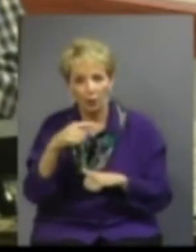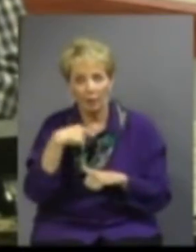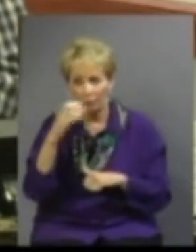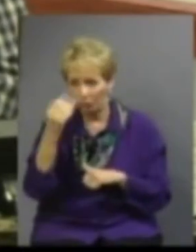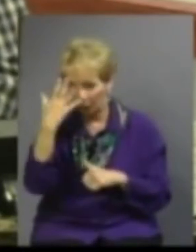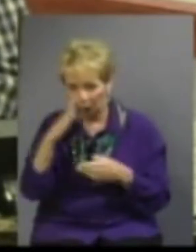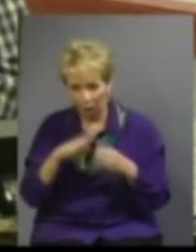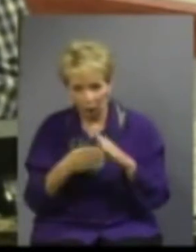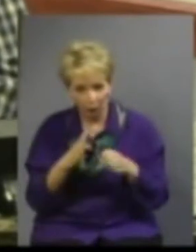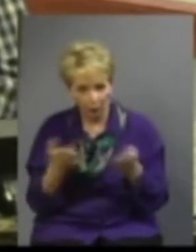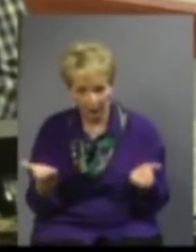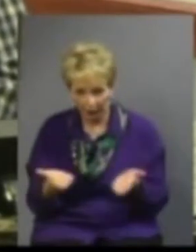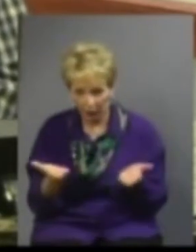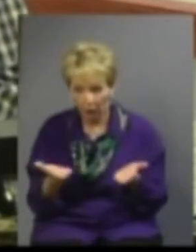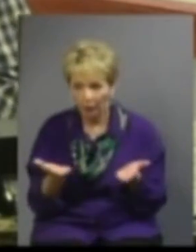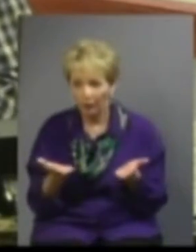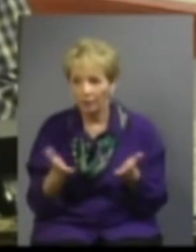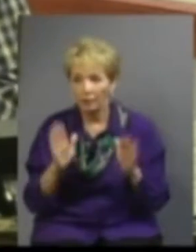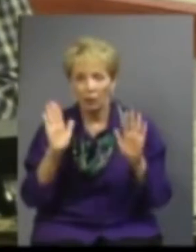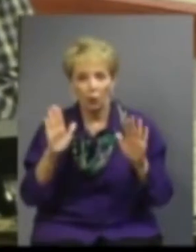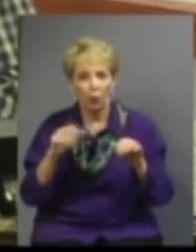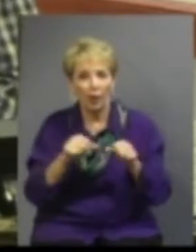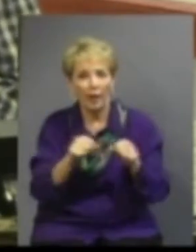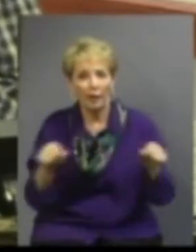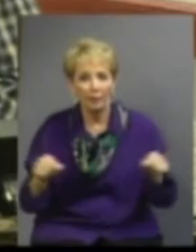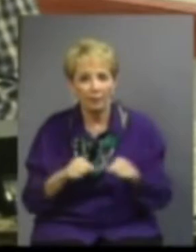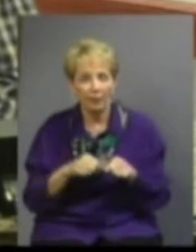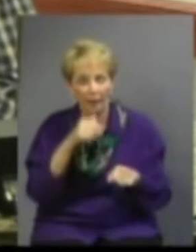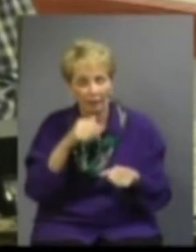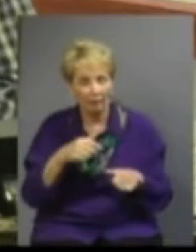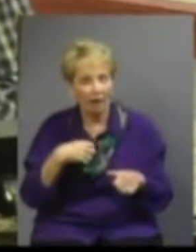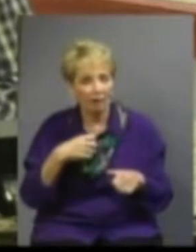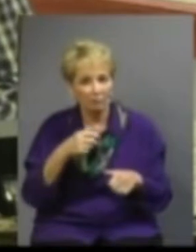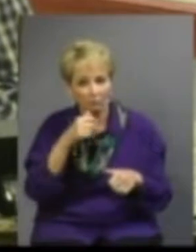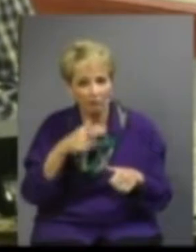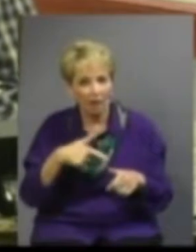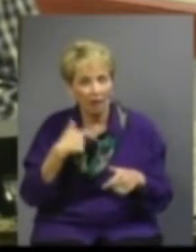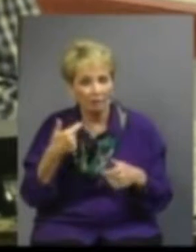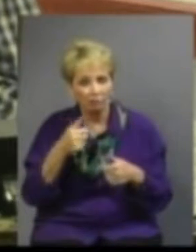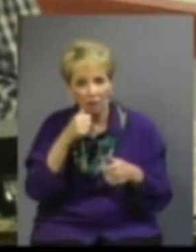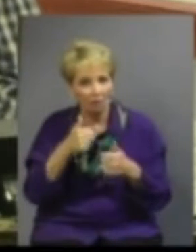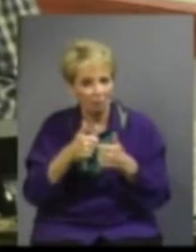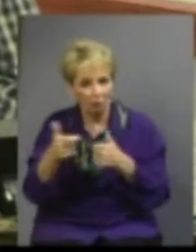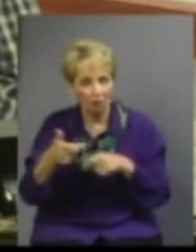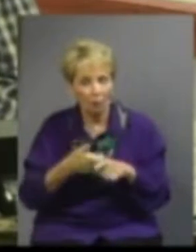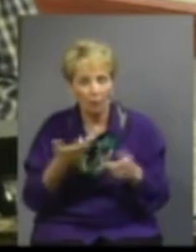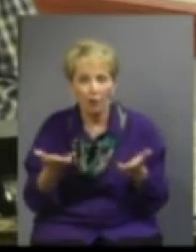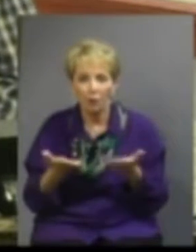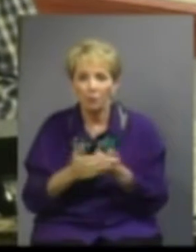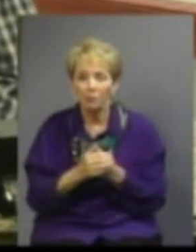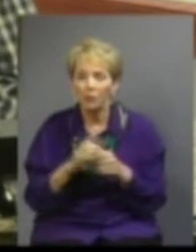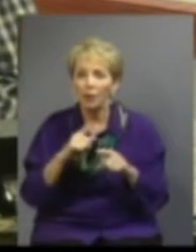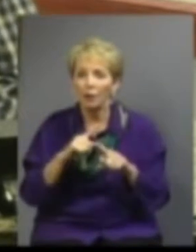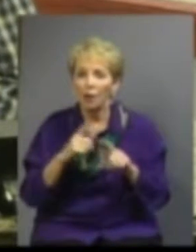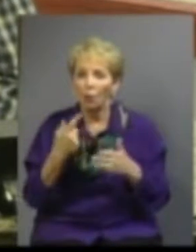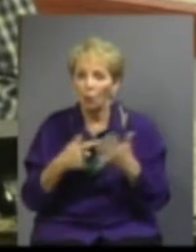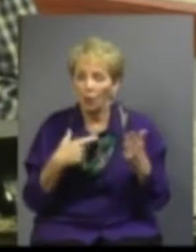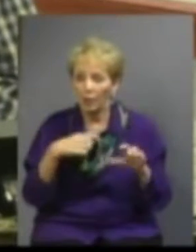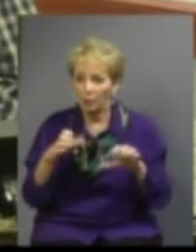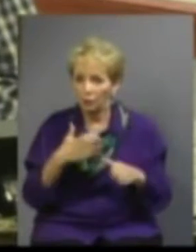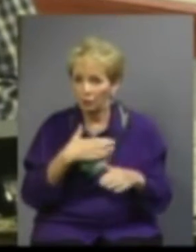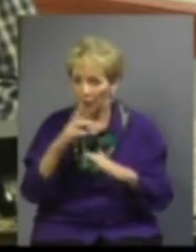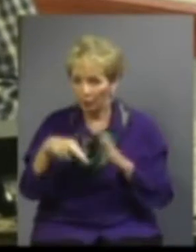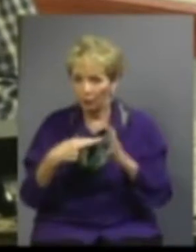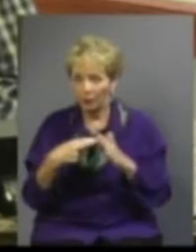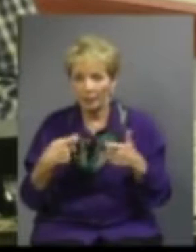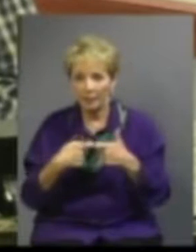beautiful community here. It's a great area. I don't live too far down the road, so. But what I do, my role at